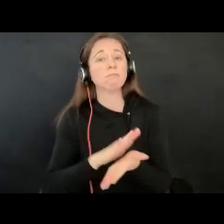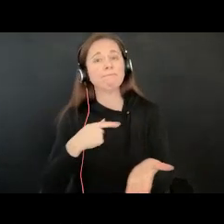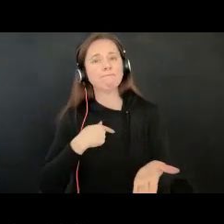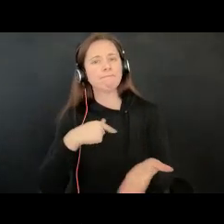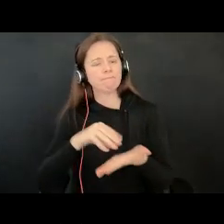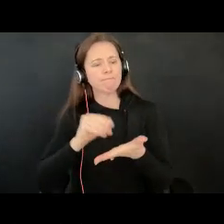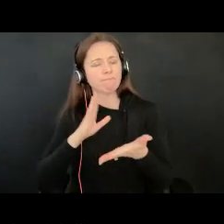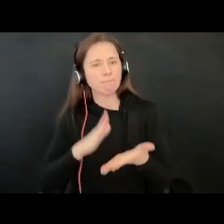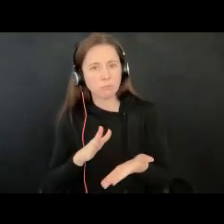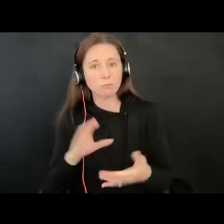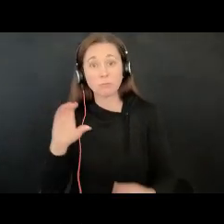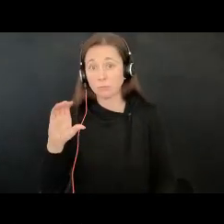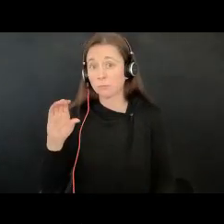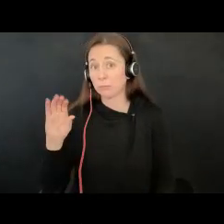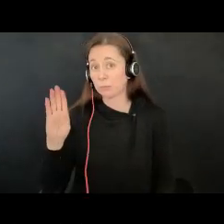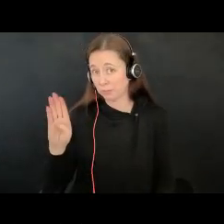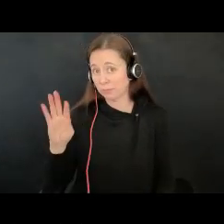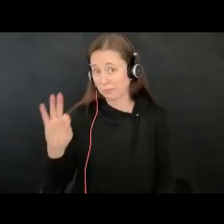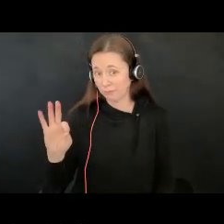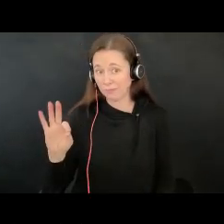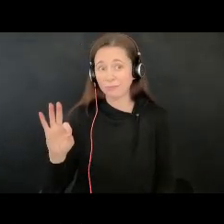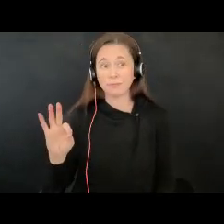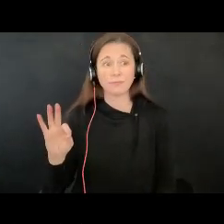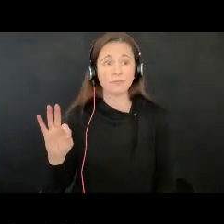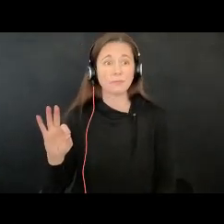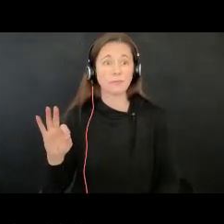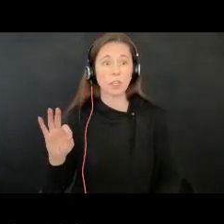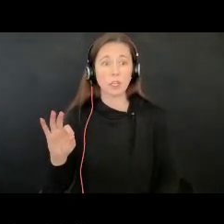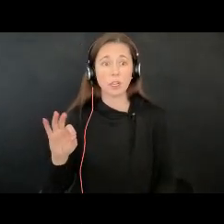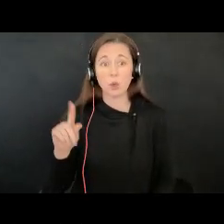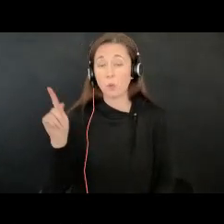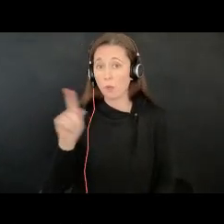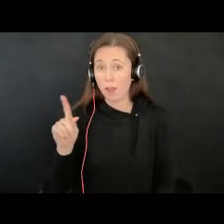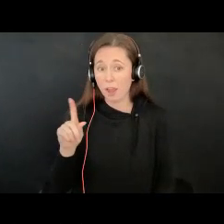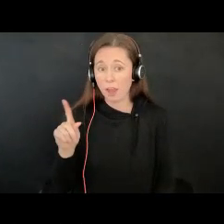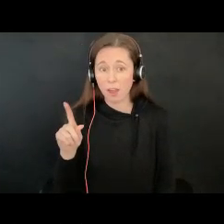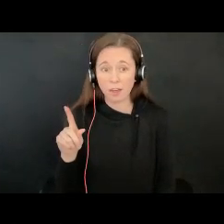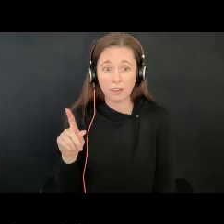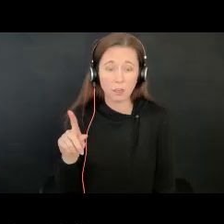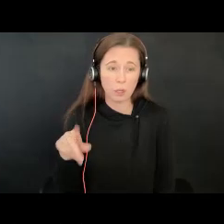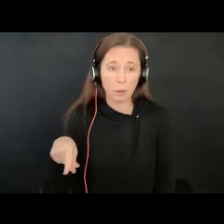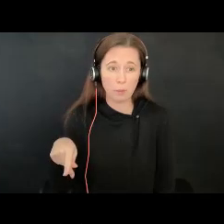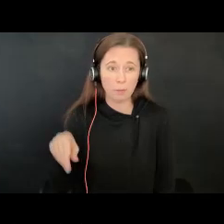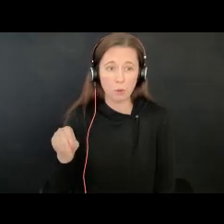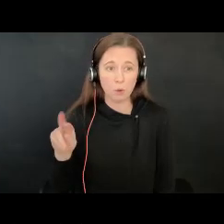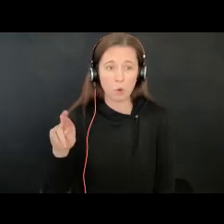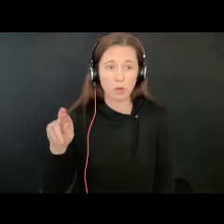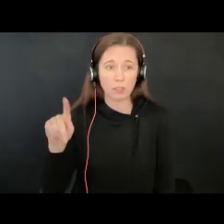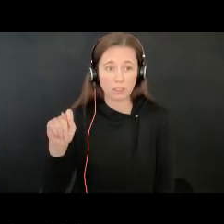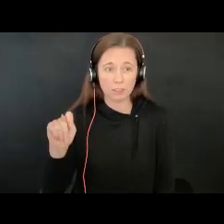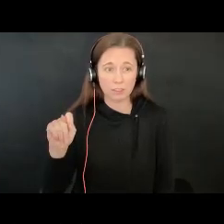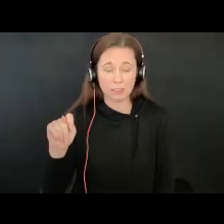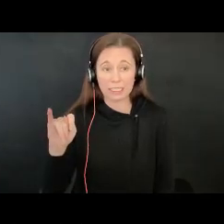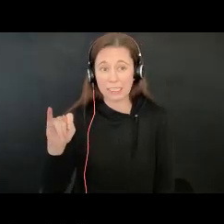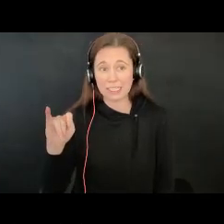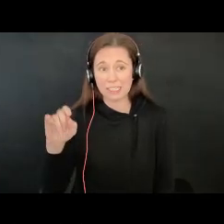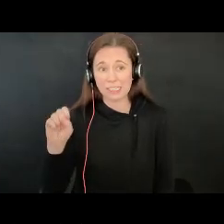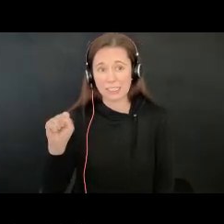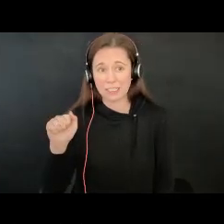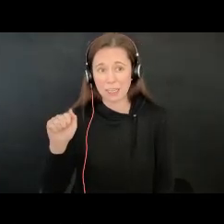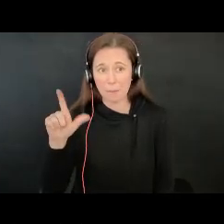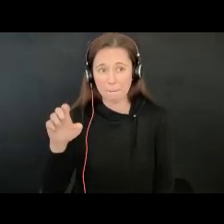at Chesapeake Bay Foundation's Port Isabel Island Center, which is located on Tangier